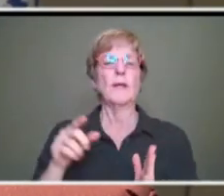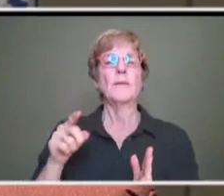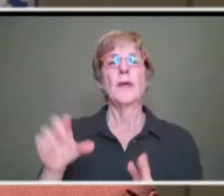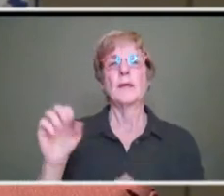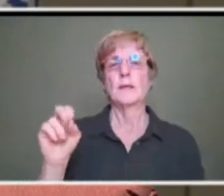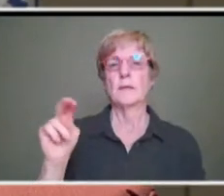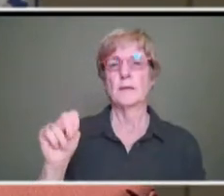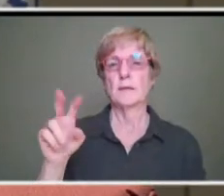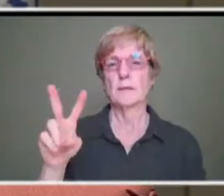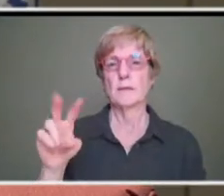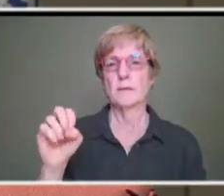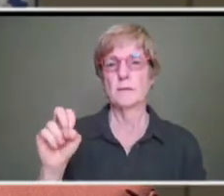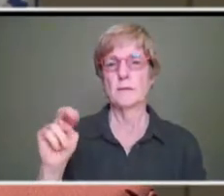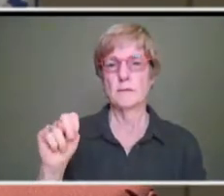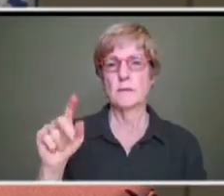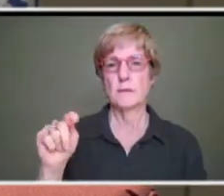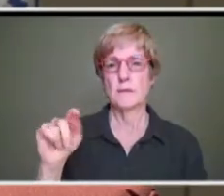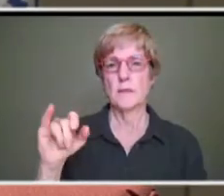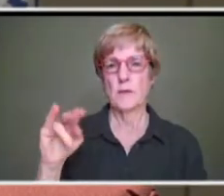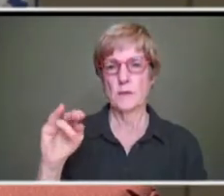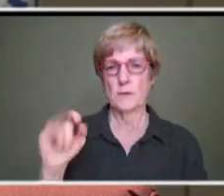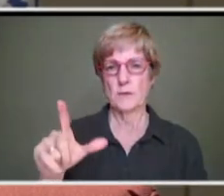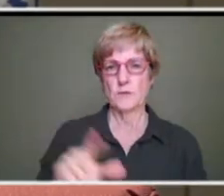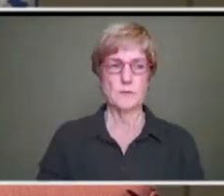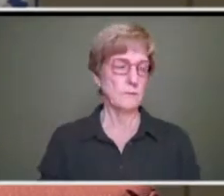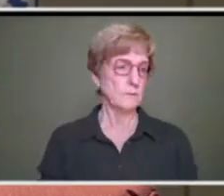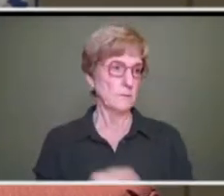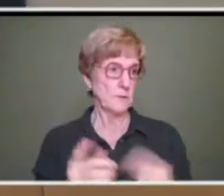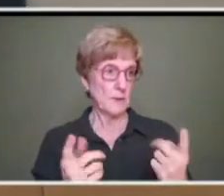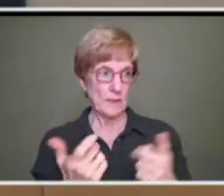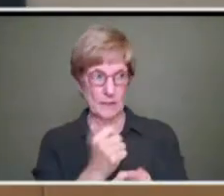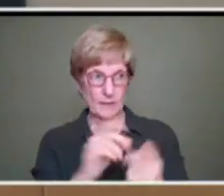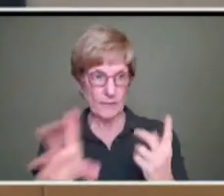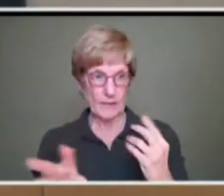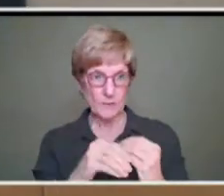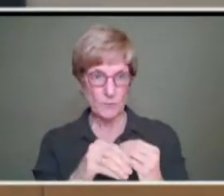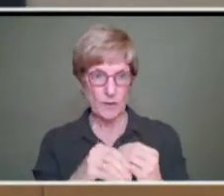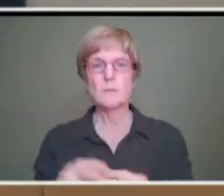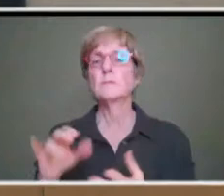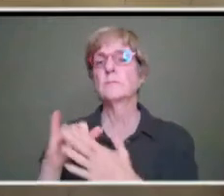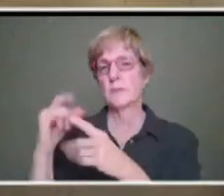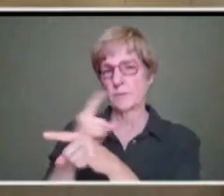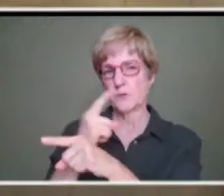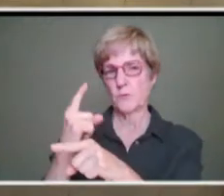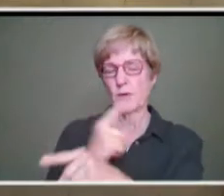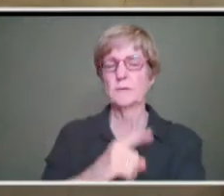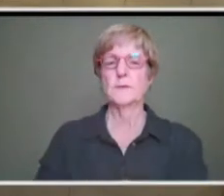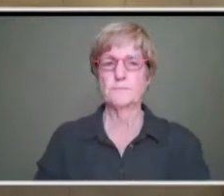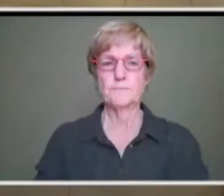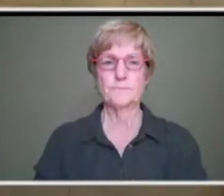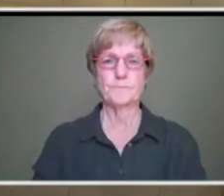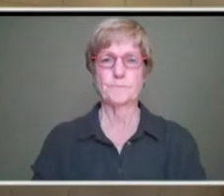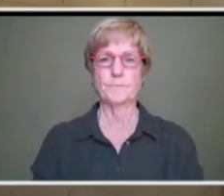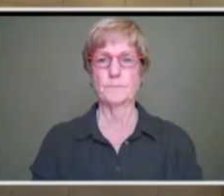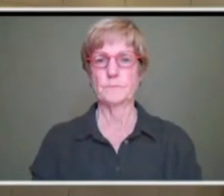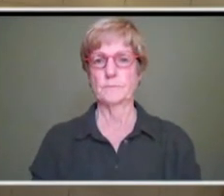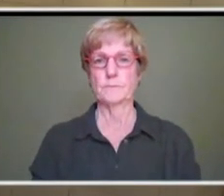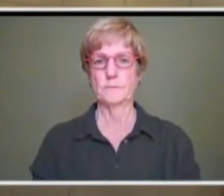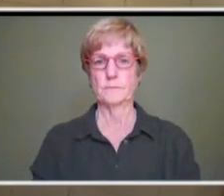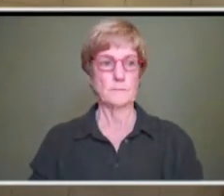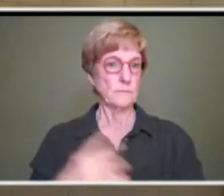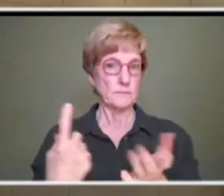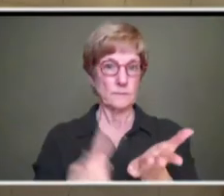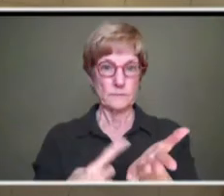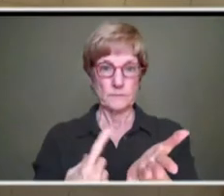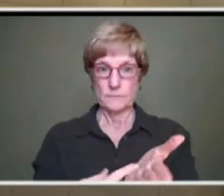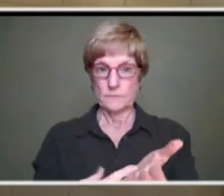petition Mr Patton do you have anything to add to explain that that was correct um is there any discussion